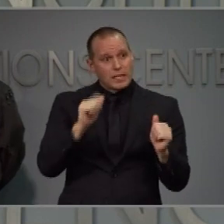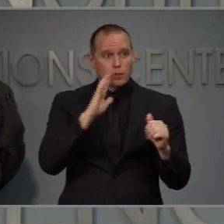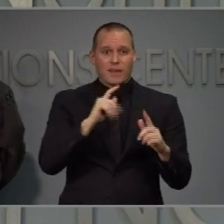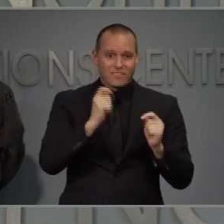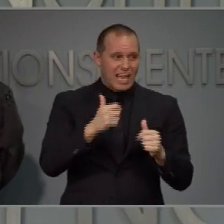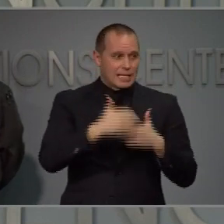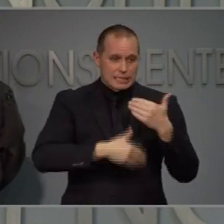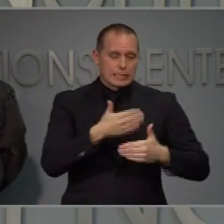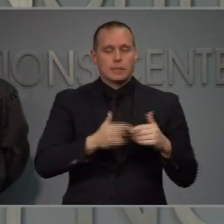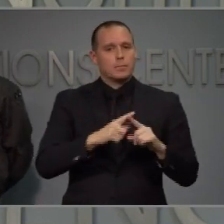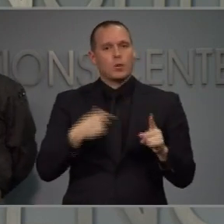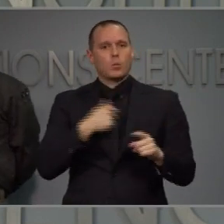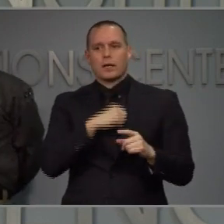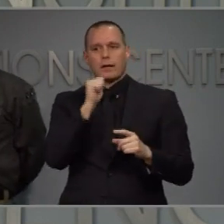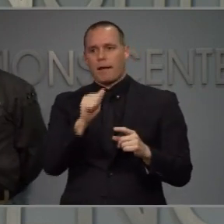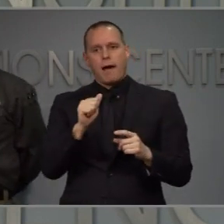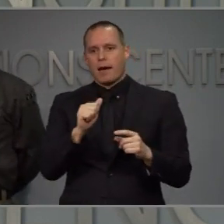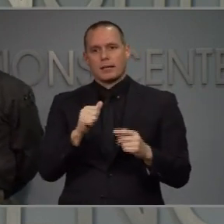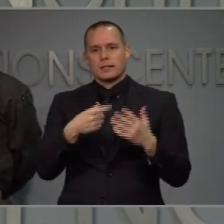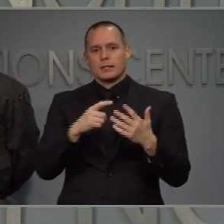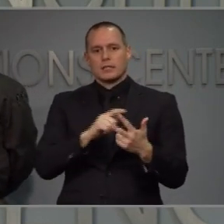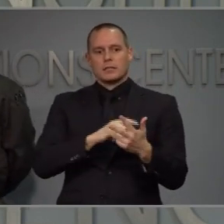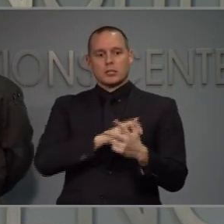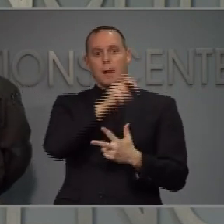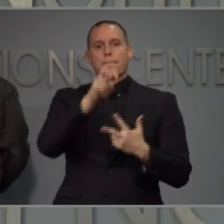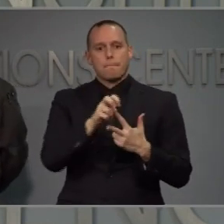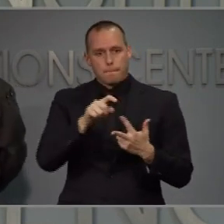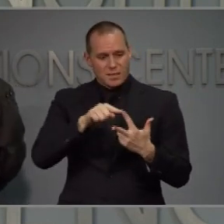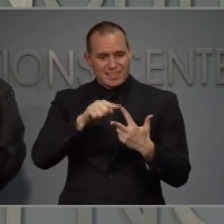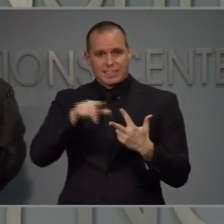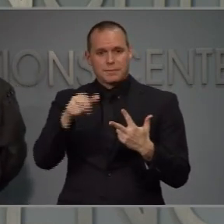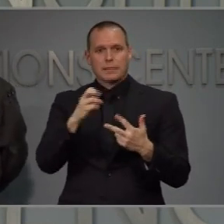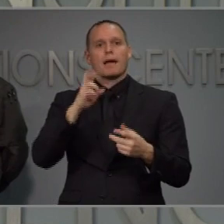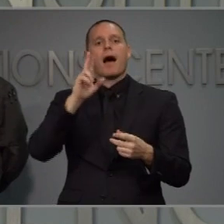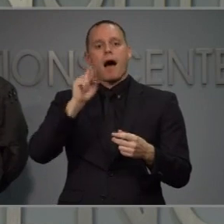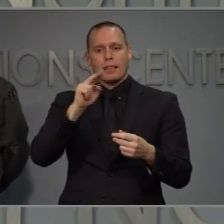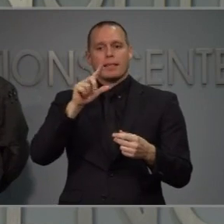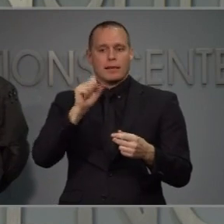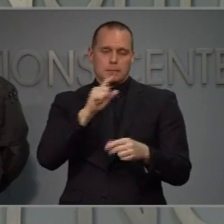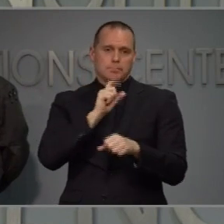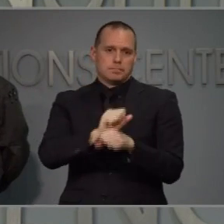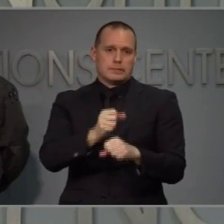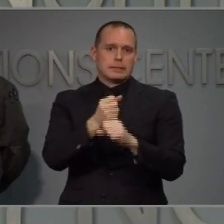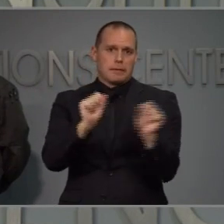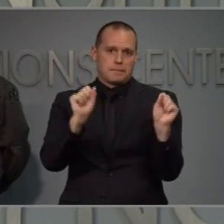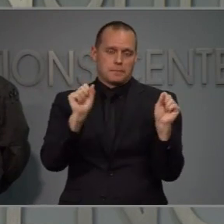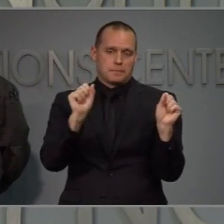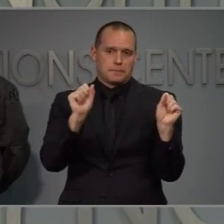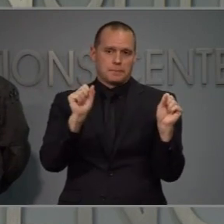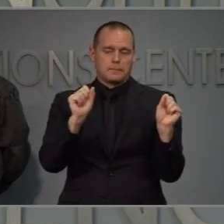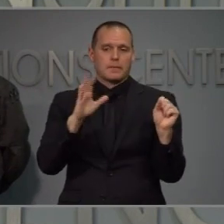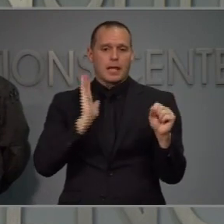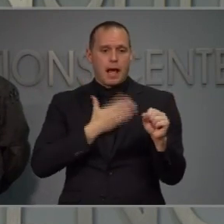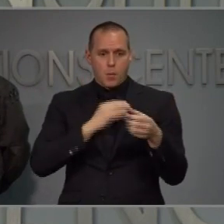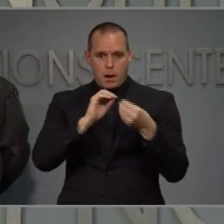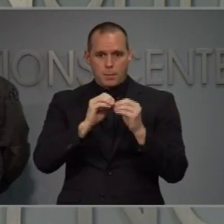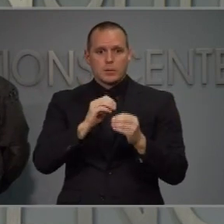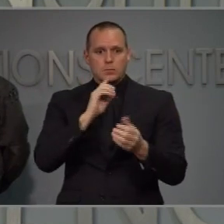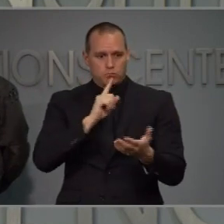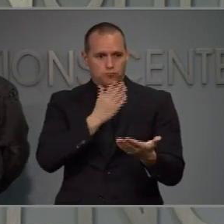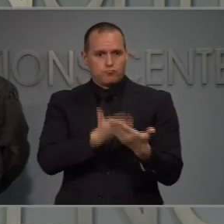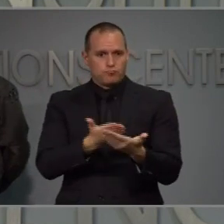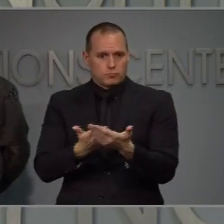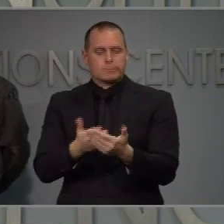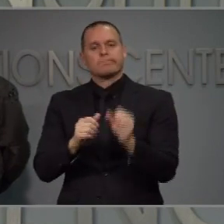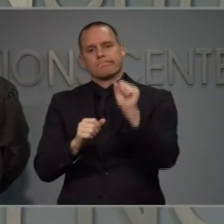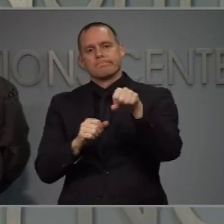go to another phase unless it's safe to do so and our objective indicators tell us